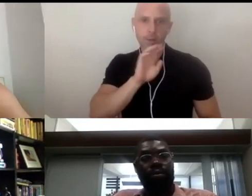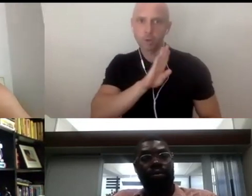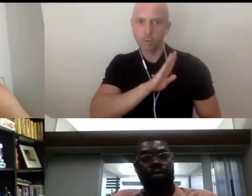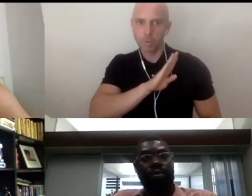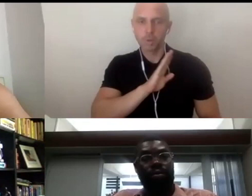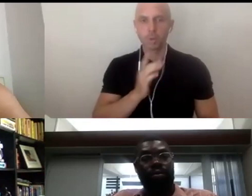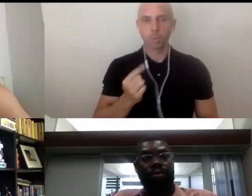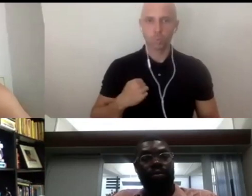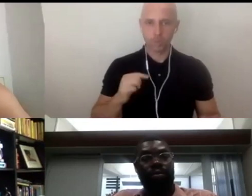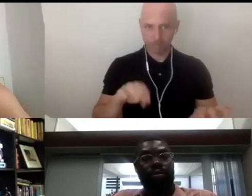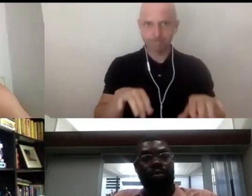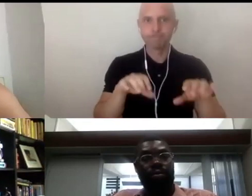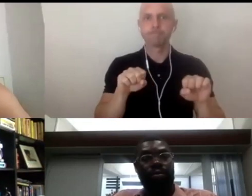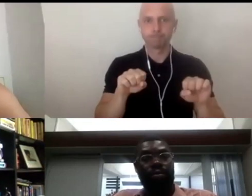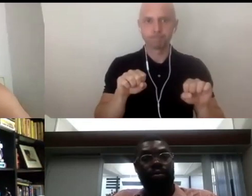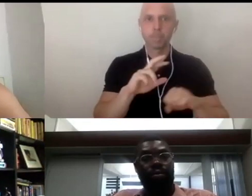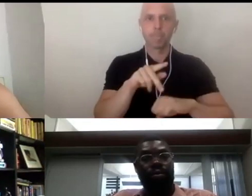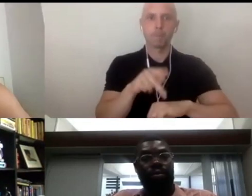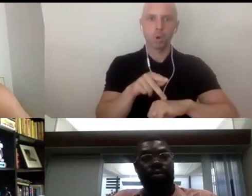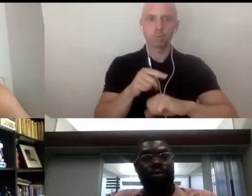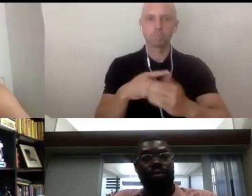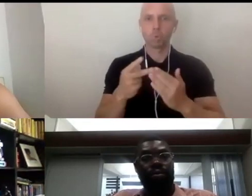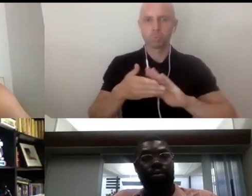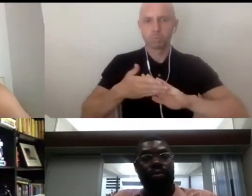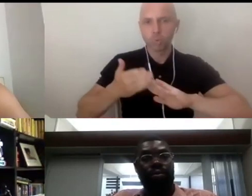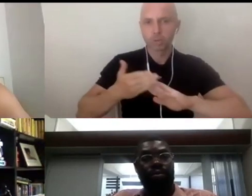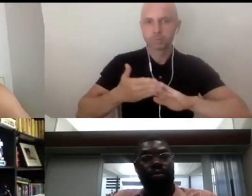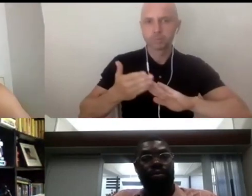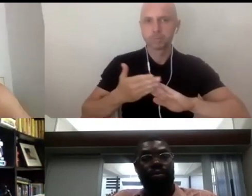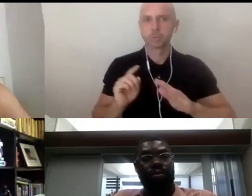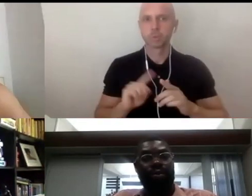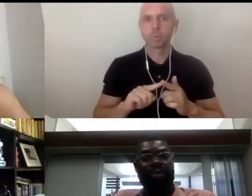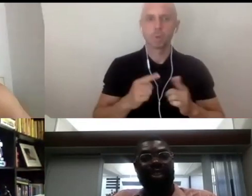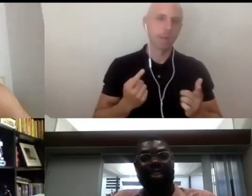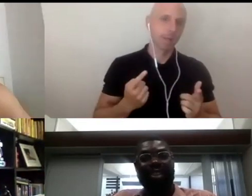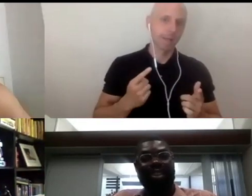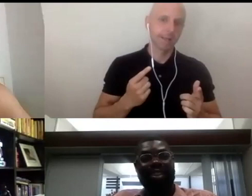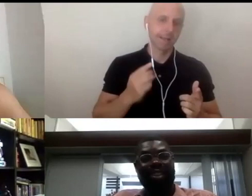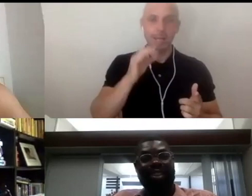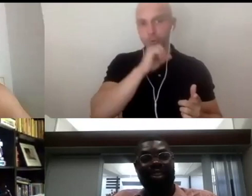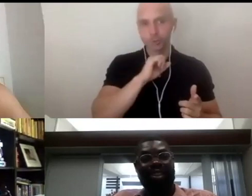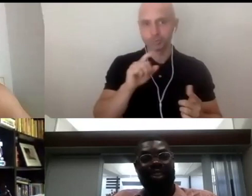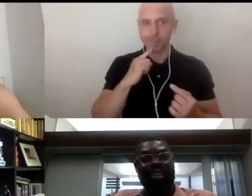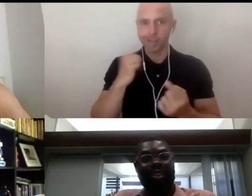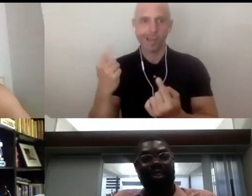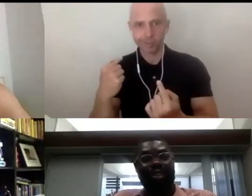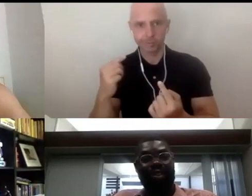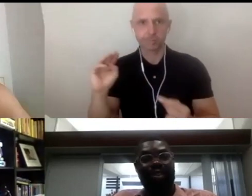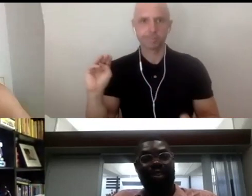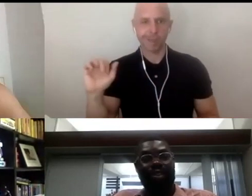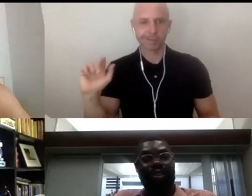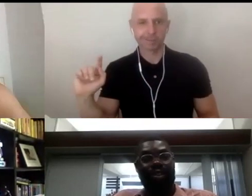Toronto Parks program, so I'm assuming this question will also be for Matt. We, along with our